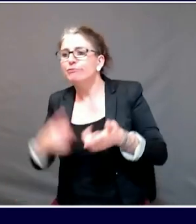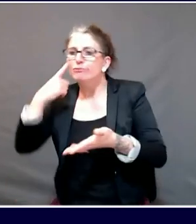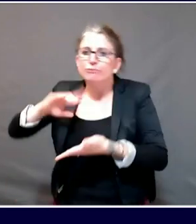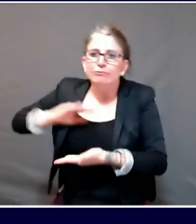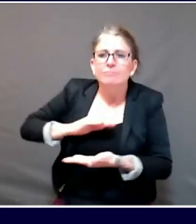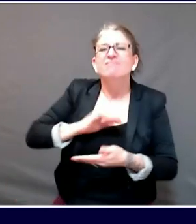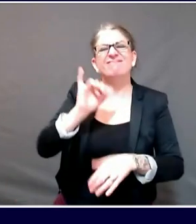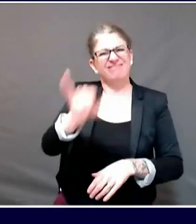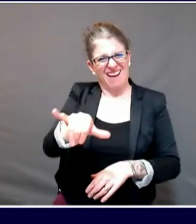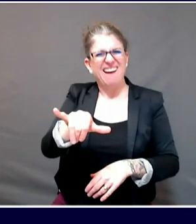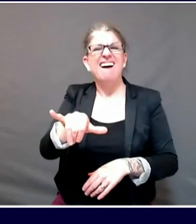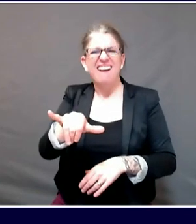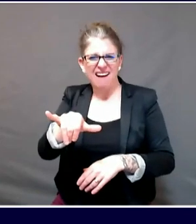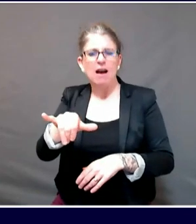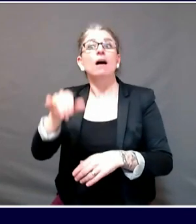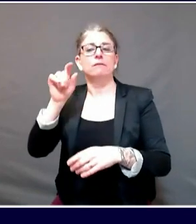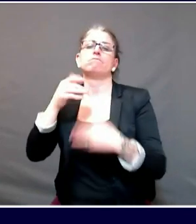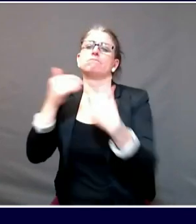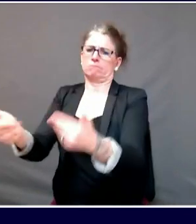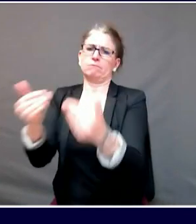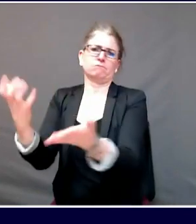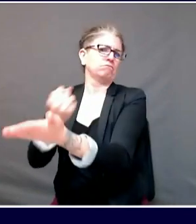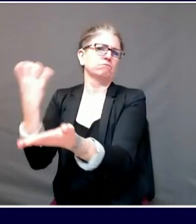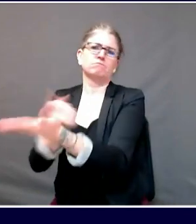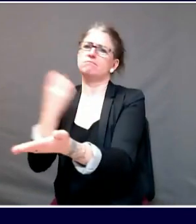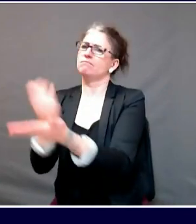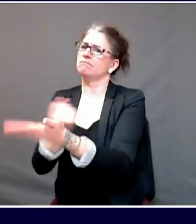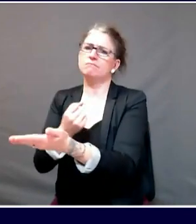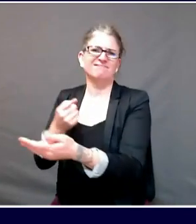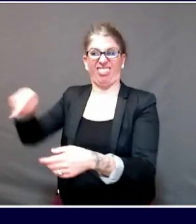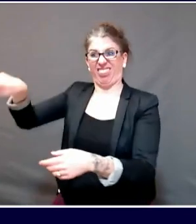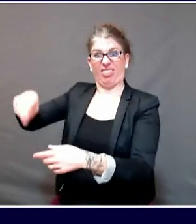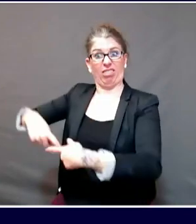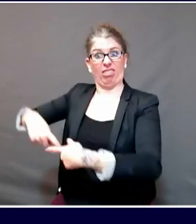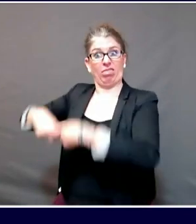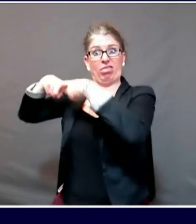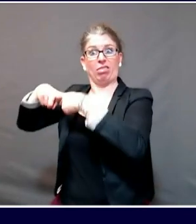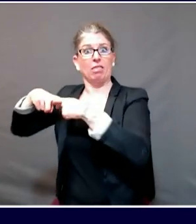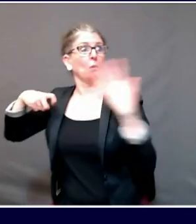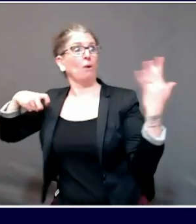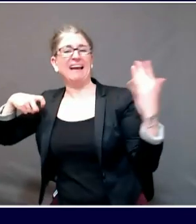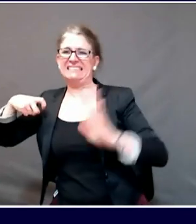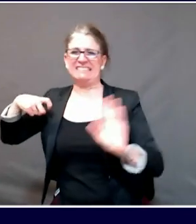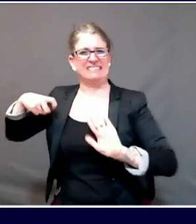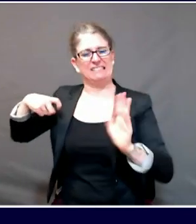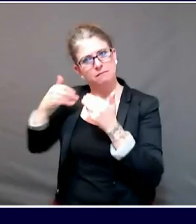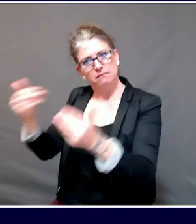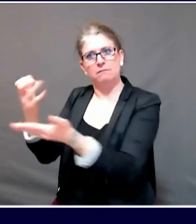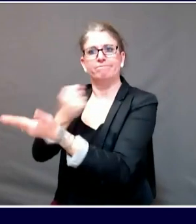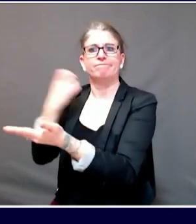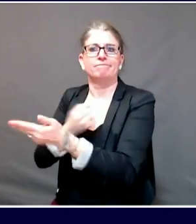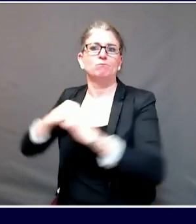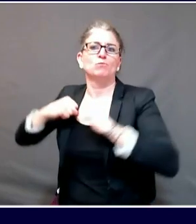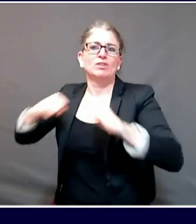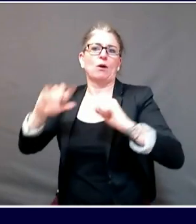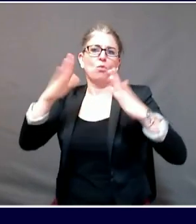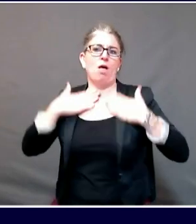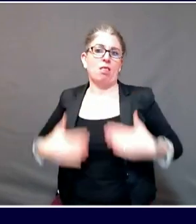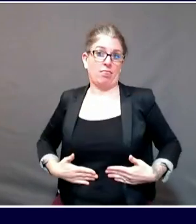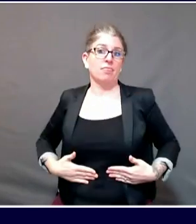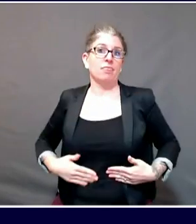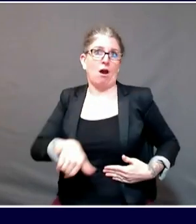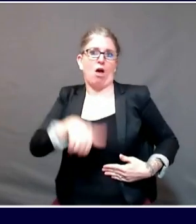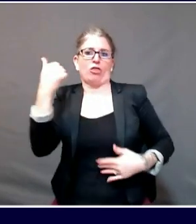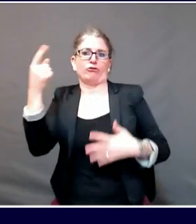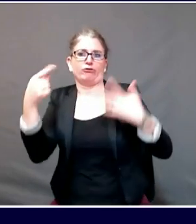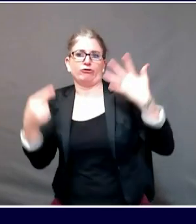it's the middle of December. Flu season has already started. Haven't I missed my window to get my flu shot? The answer